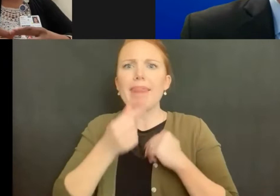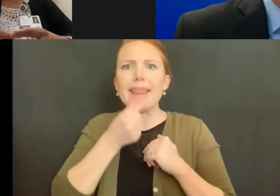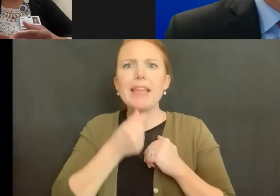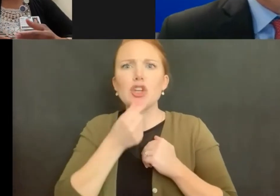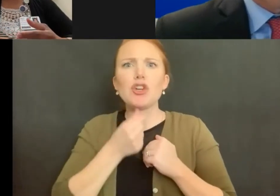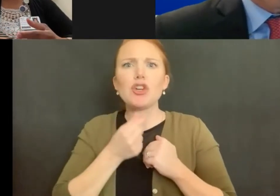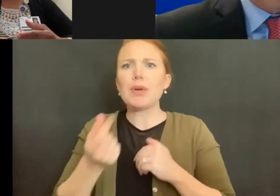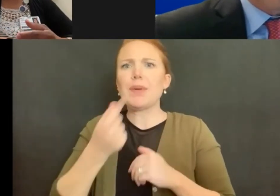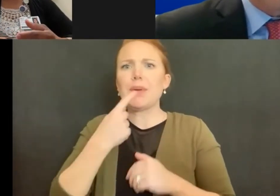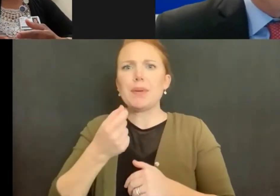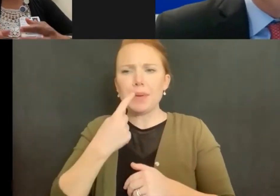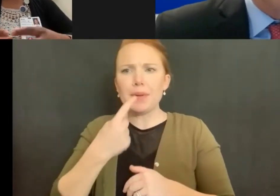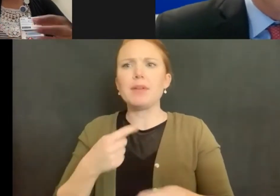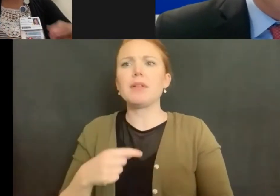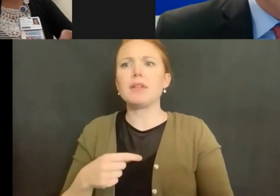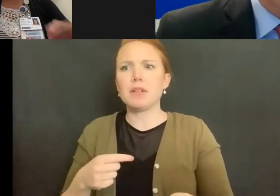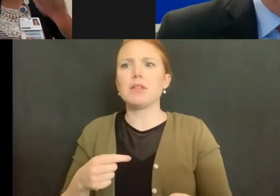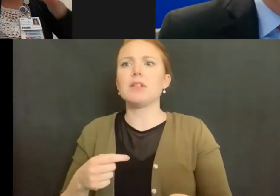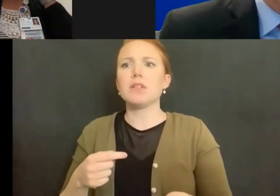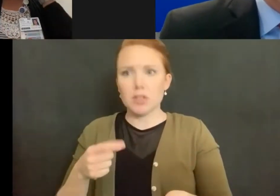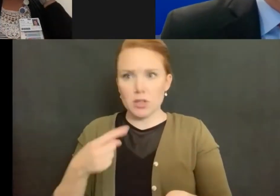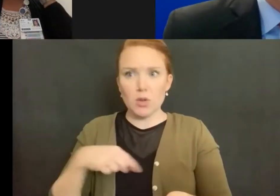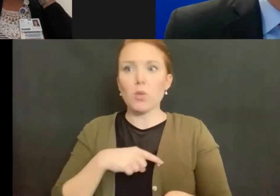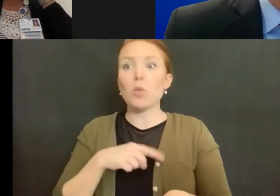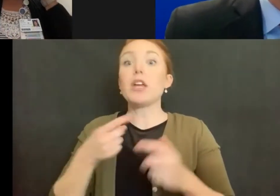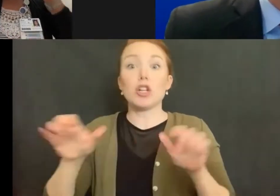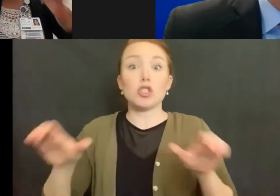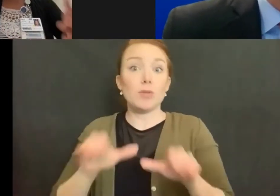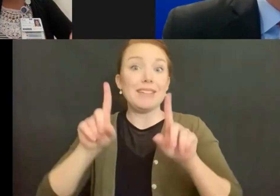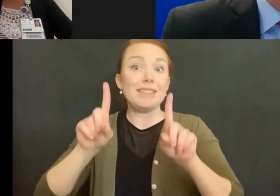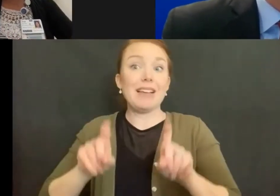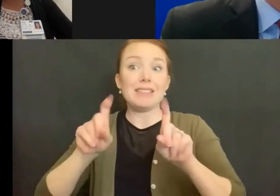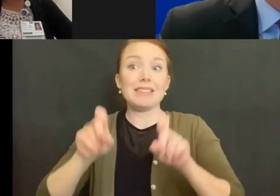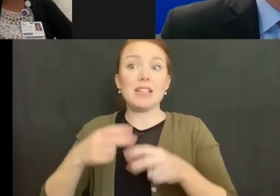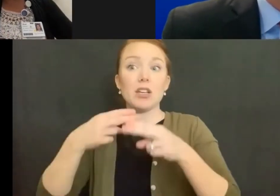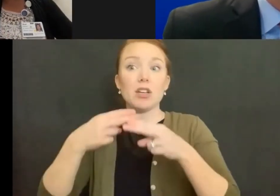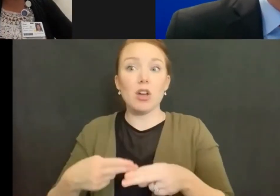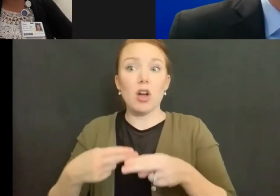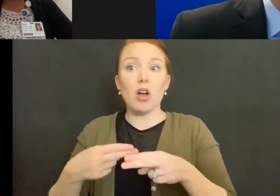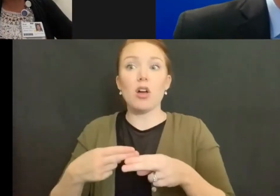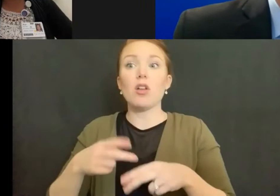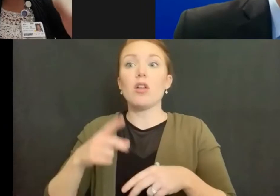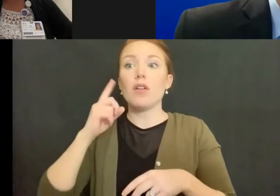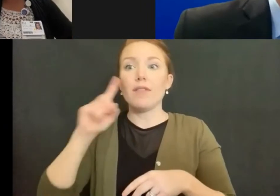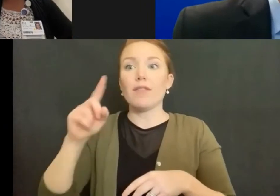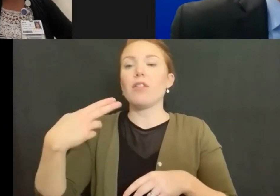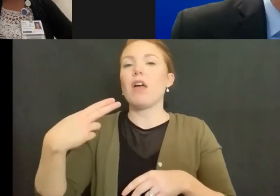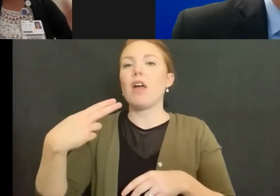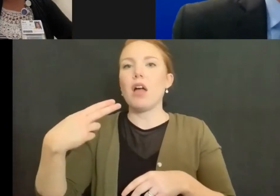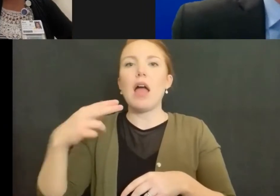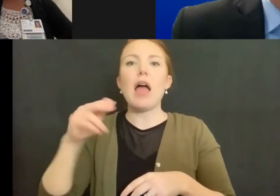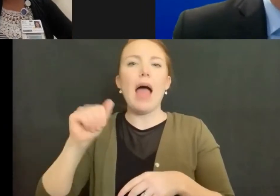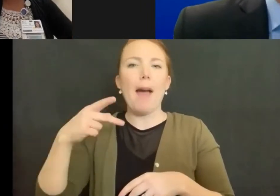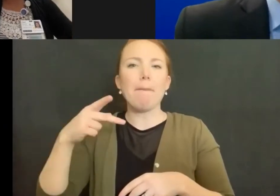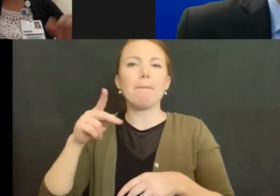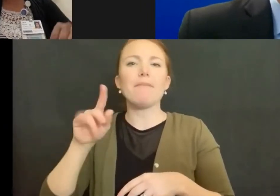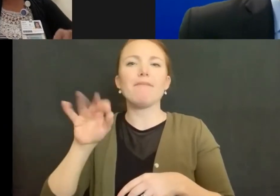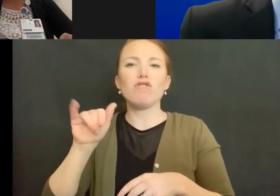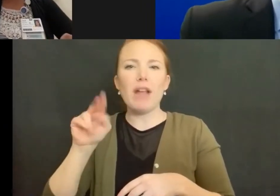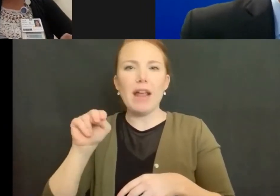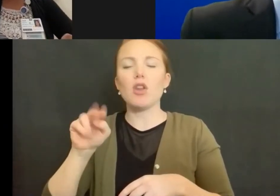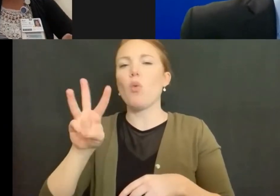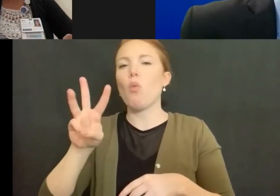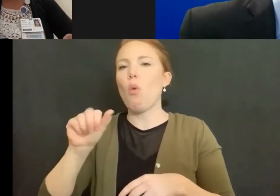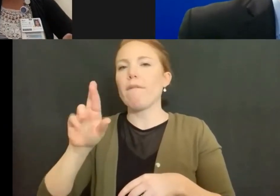test perform the testing that is called for the heparin, warfarin. Those are the blood thinner commonly